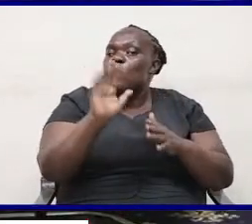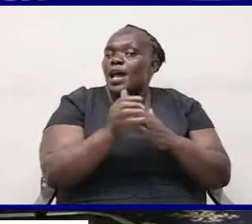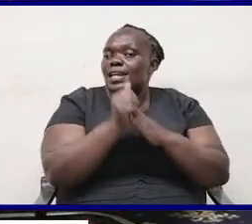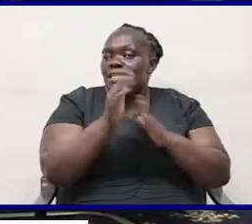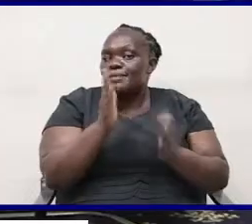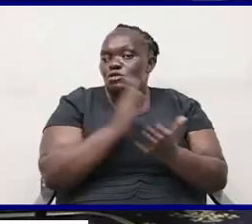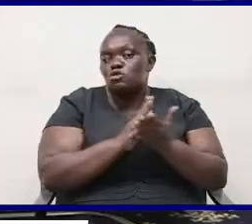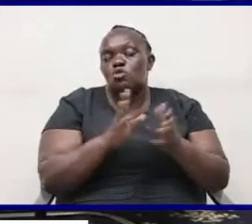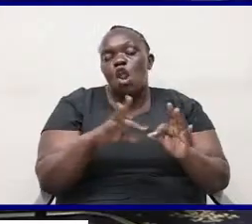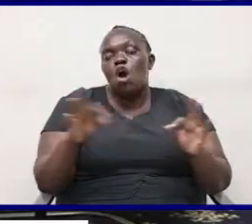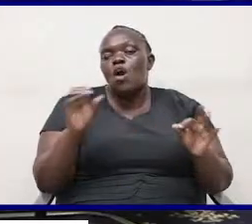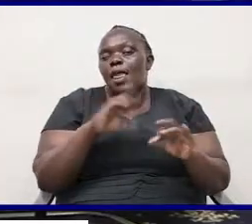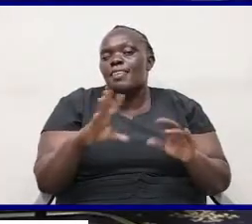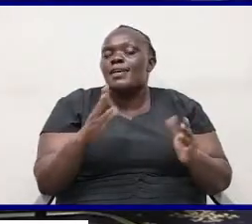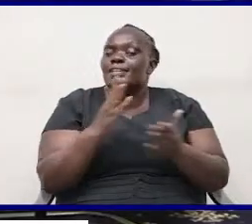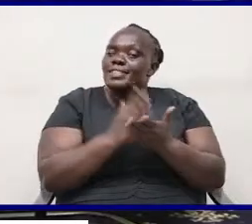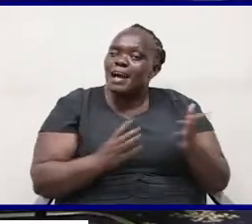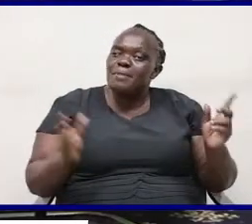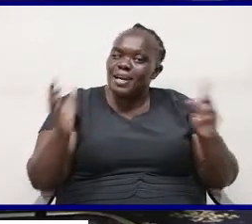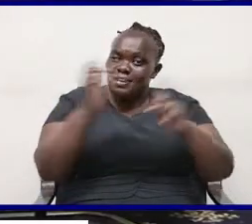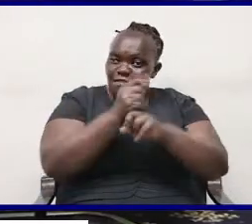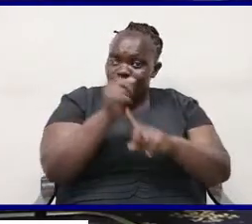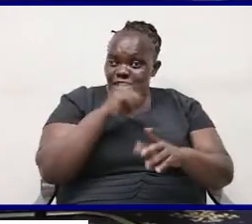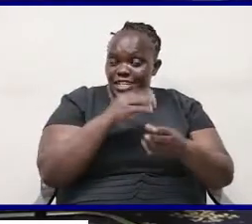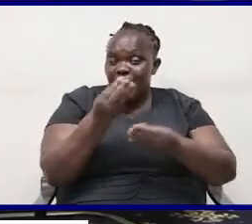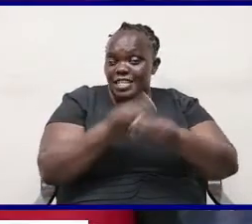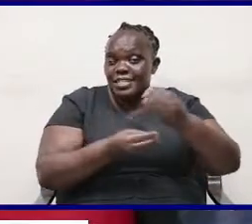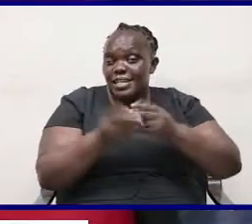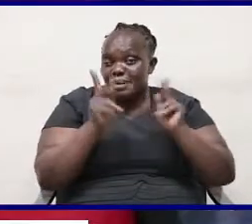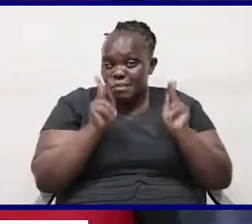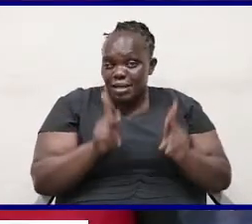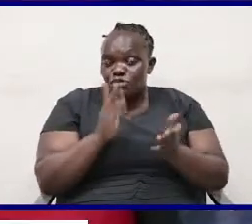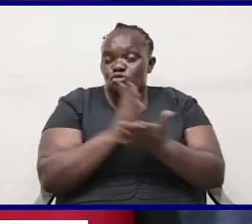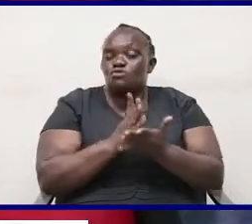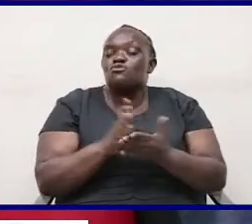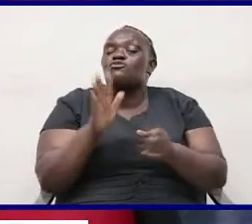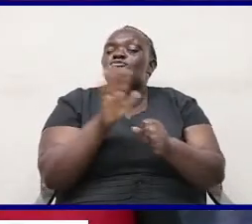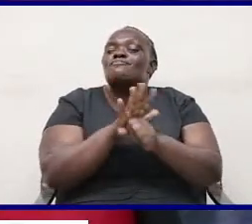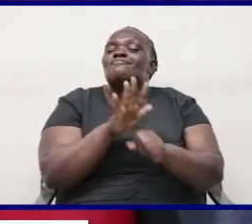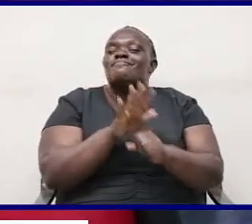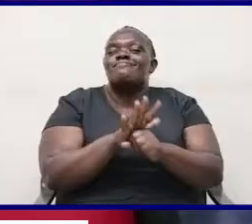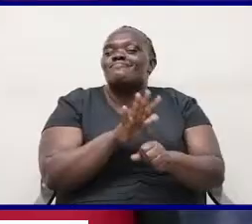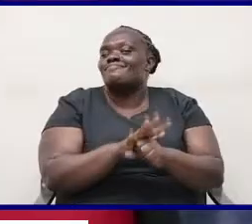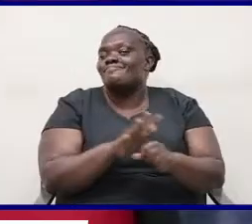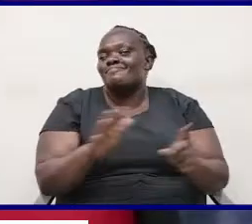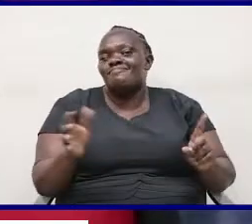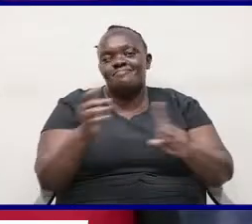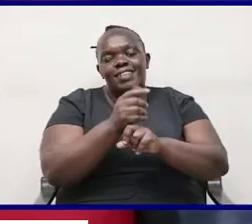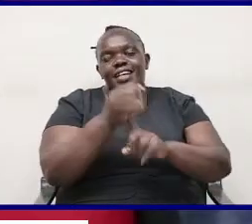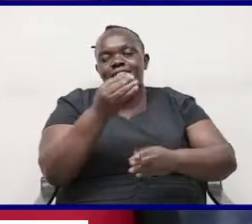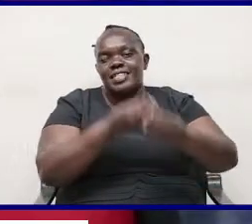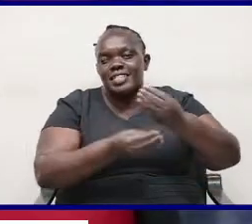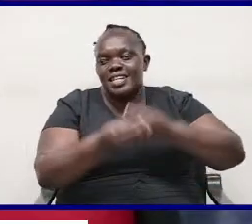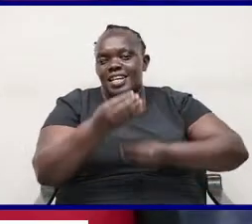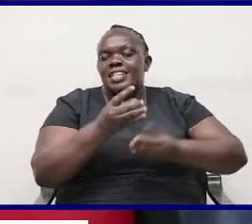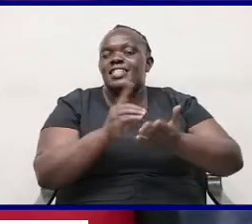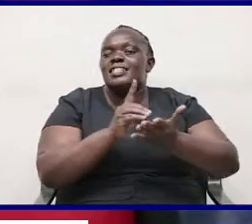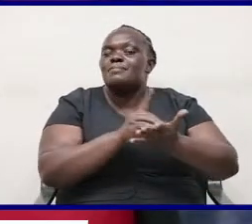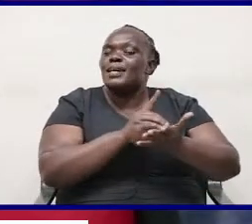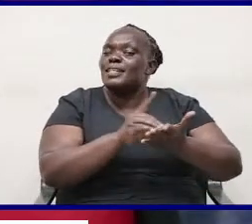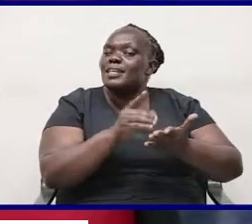there for long, but I'm sure there's some, because you are a trailblazer. We've done a lot in the Trade Department. We